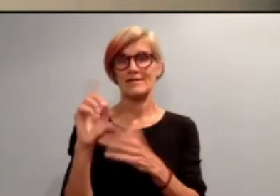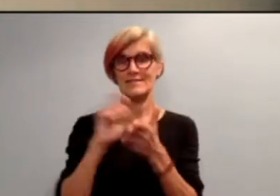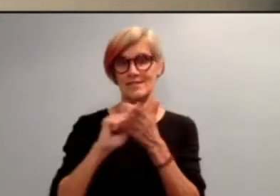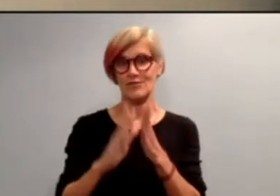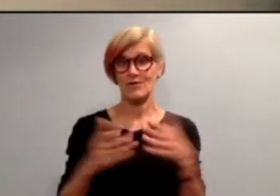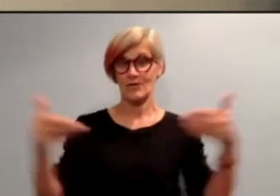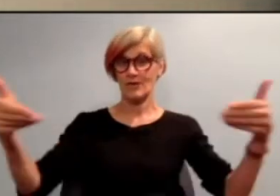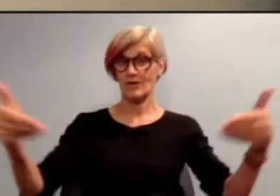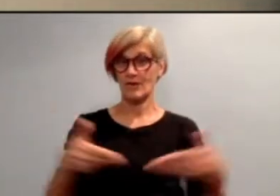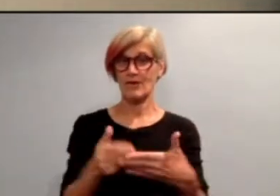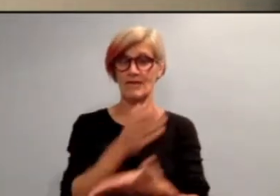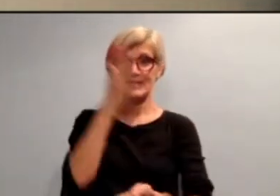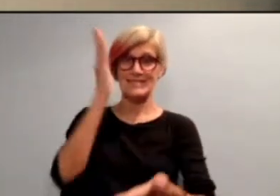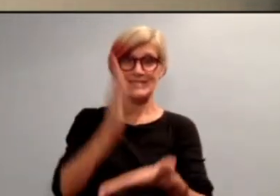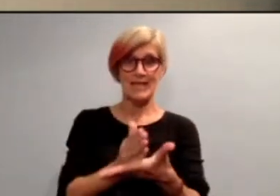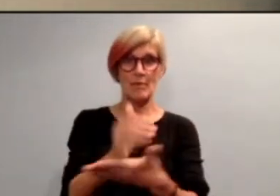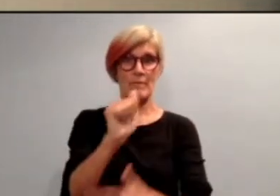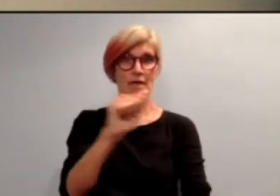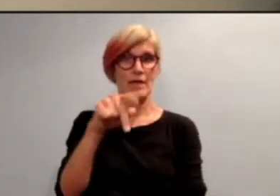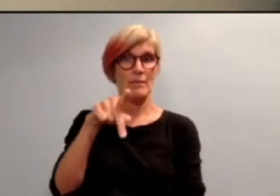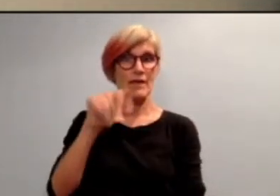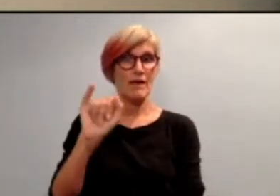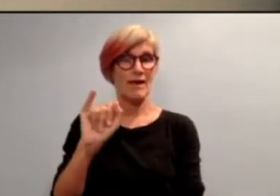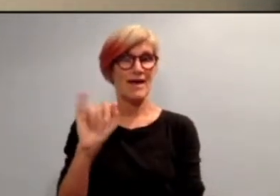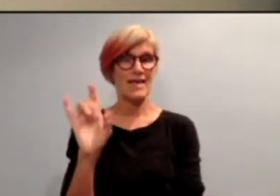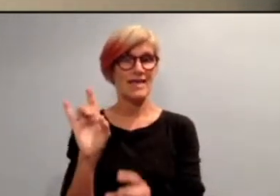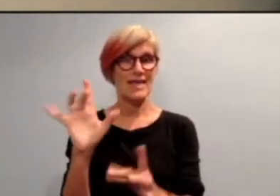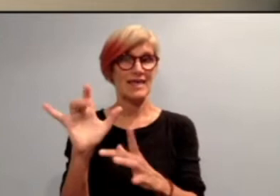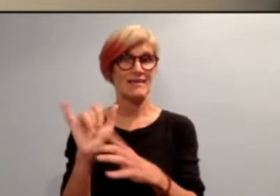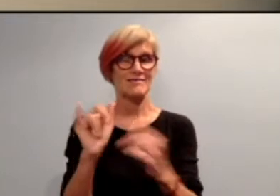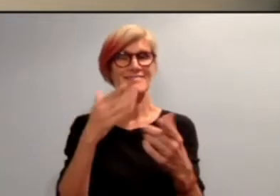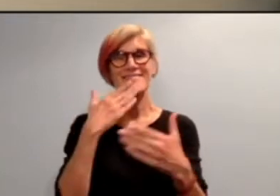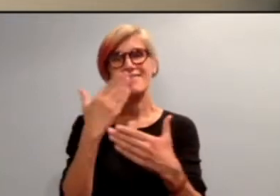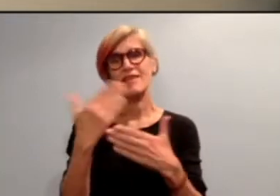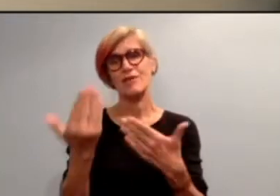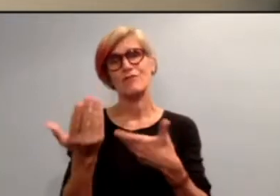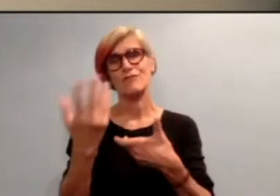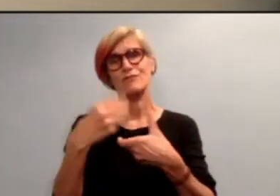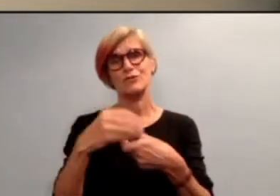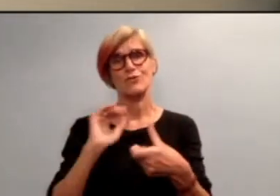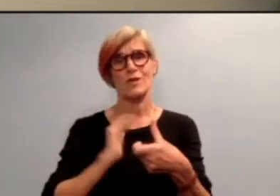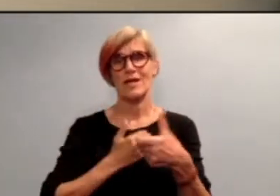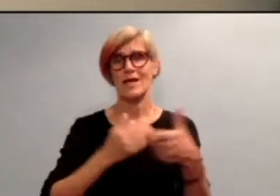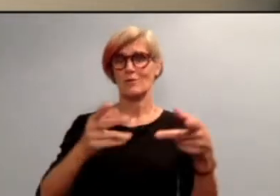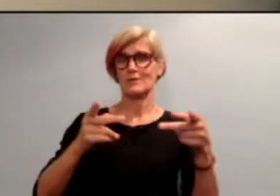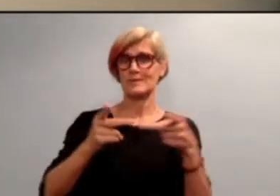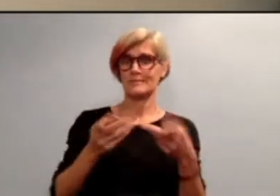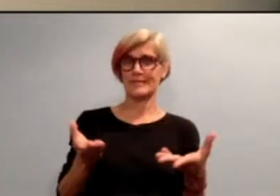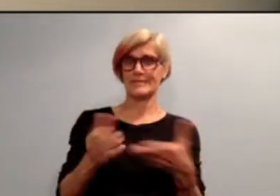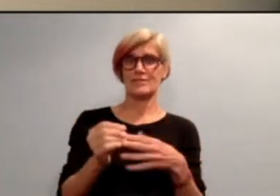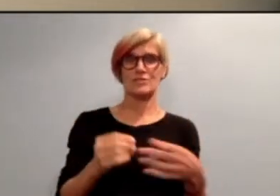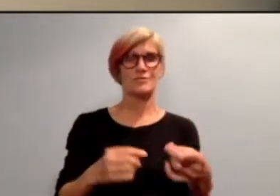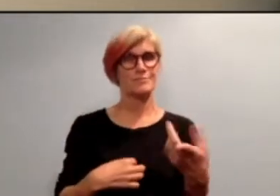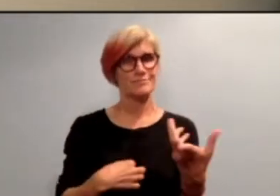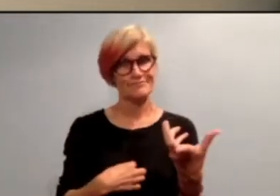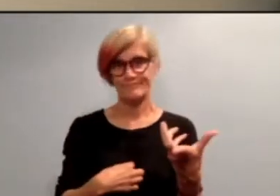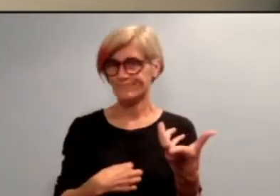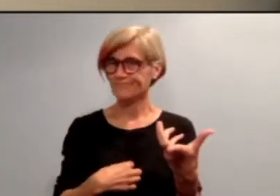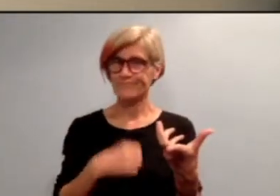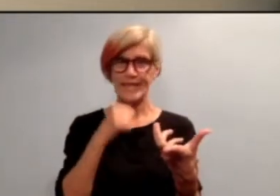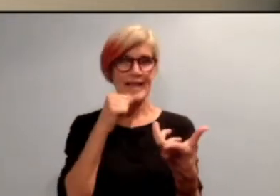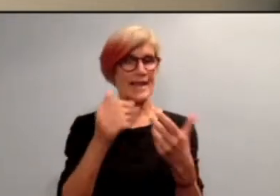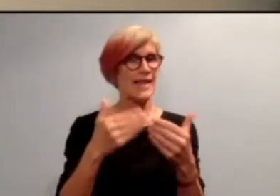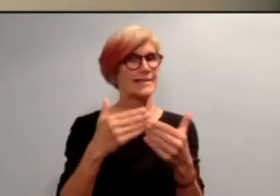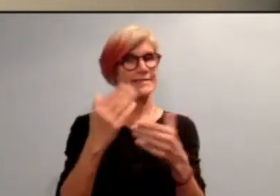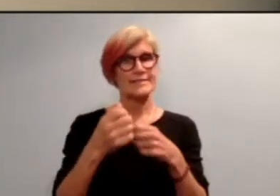Stop AAPI Hate. Thank you so much to all of you for joining our space. It hasn't been an easy year.